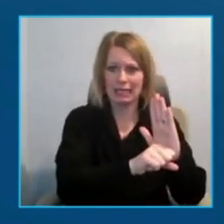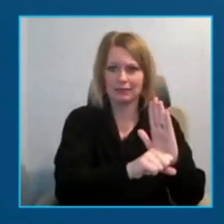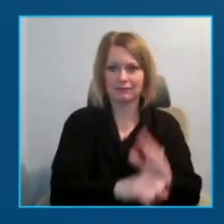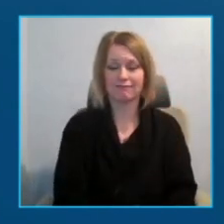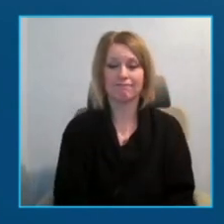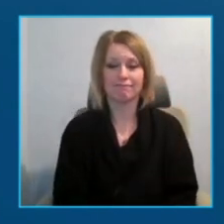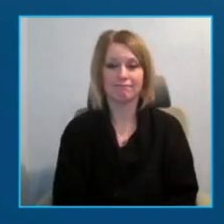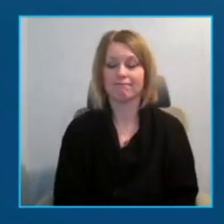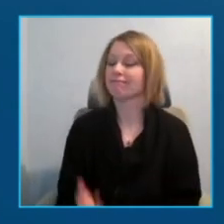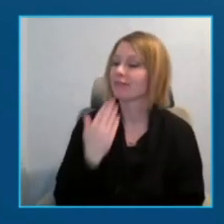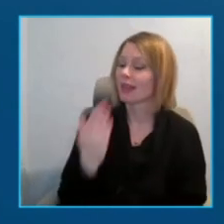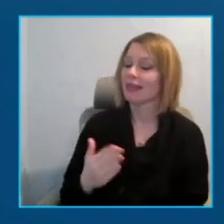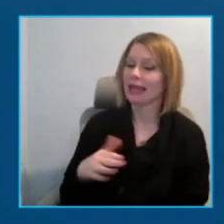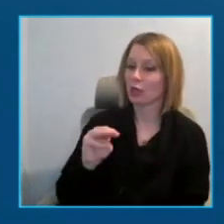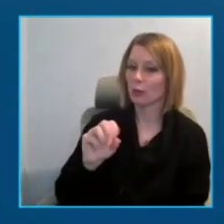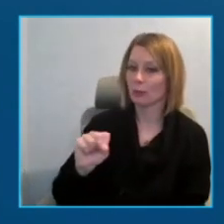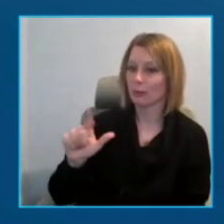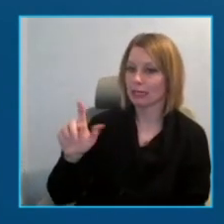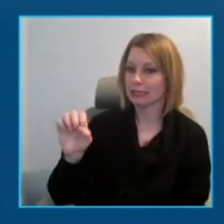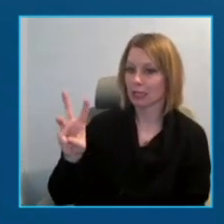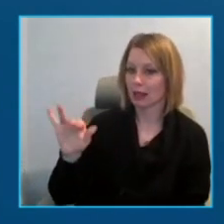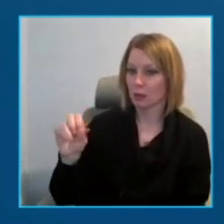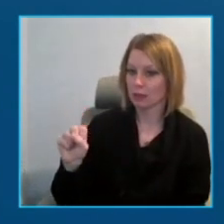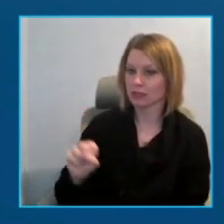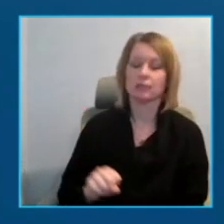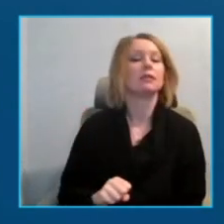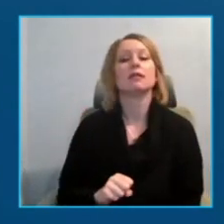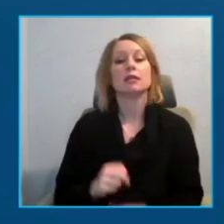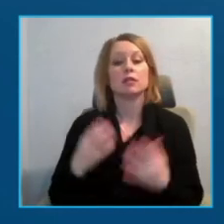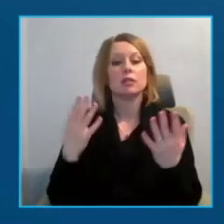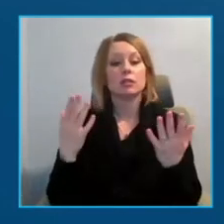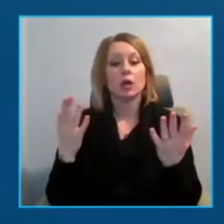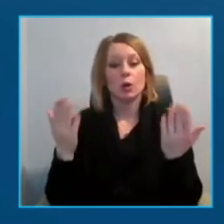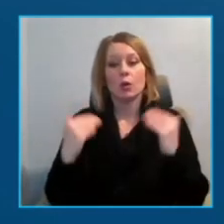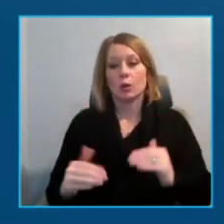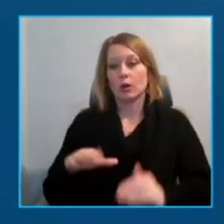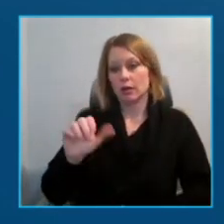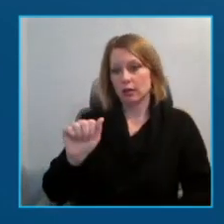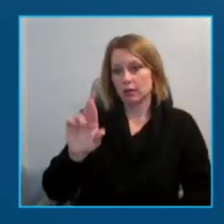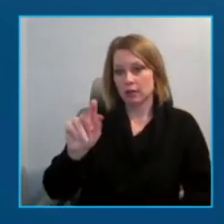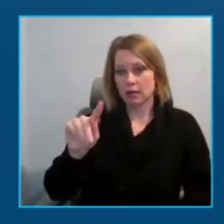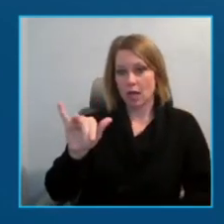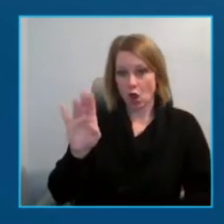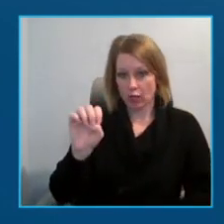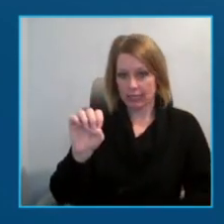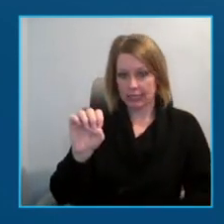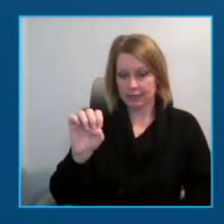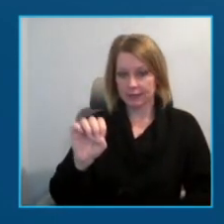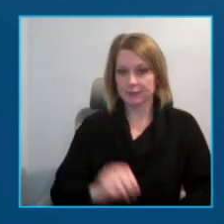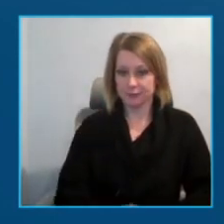now hear from Artie, and then we'll go to Ms. Schweiker.